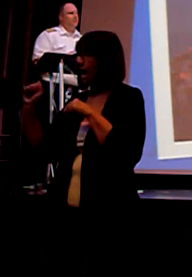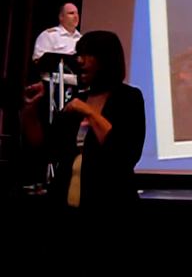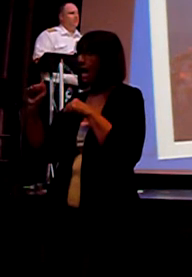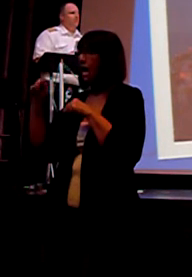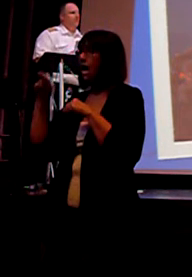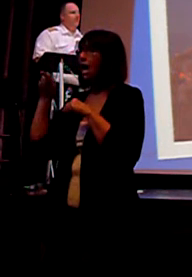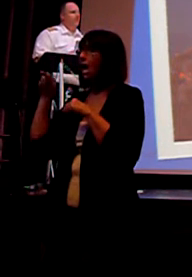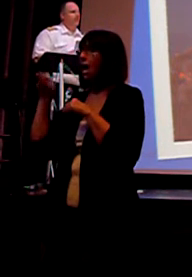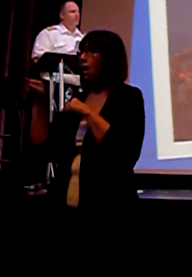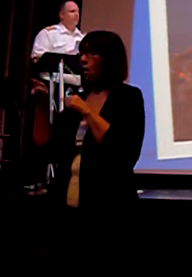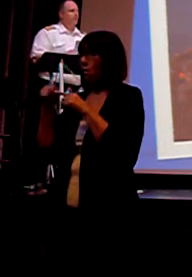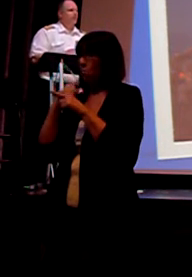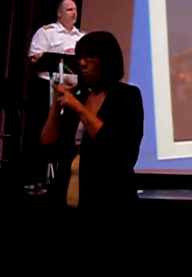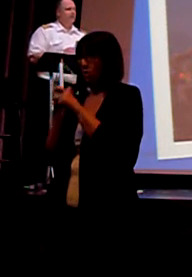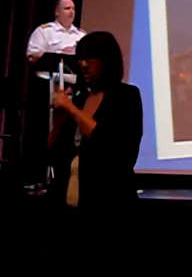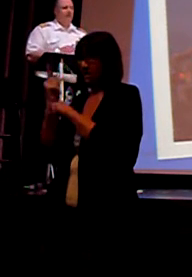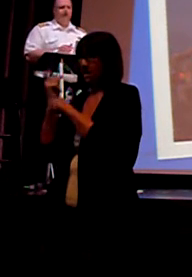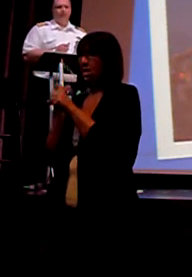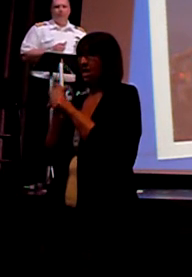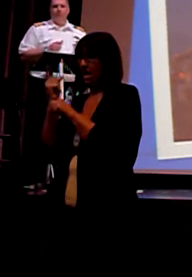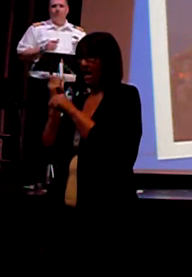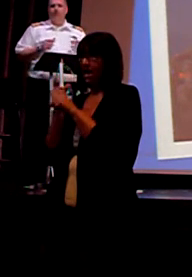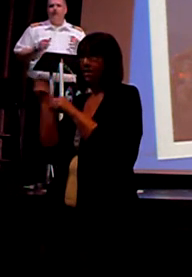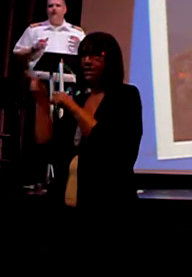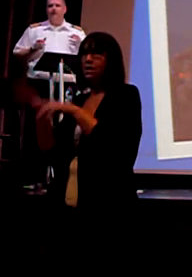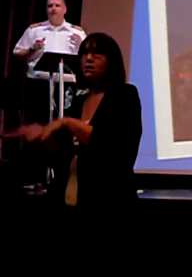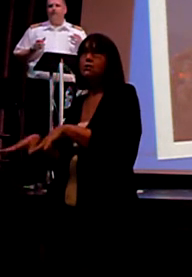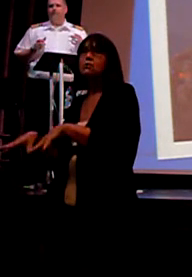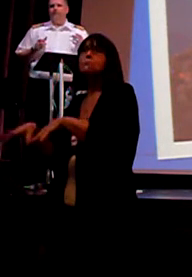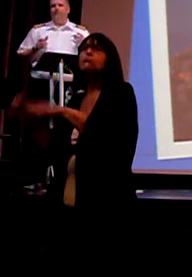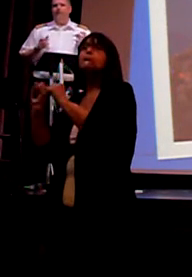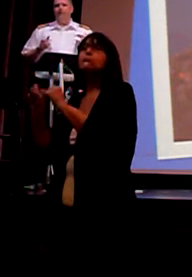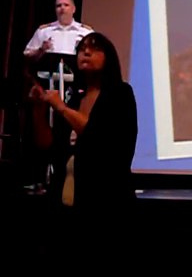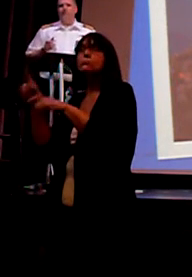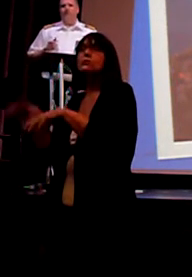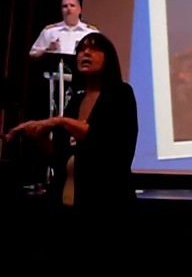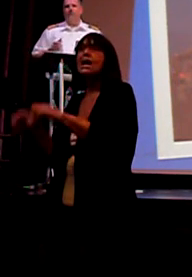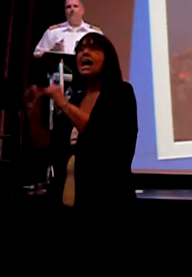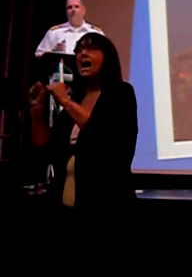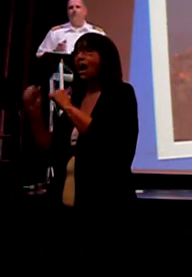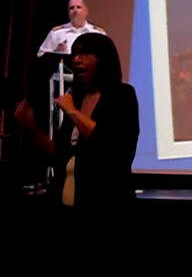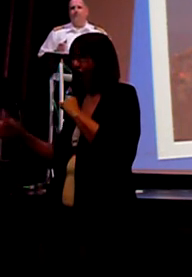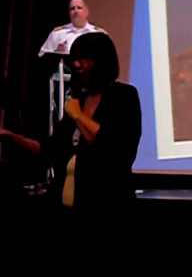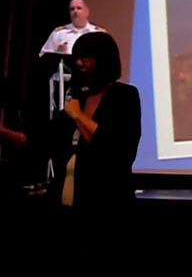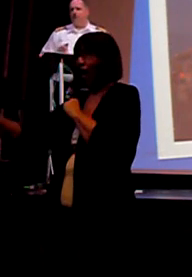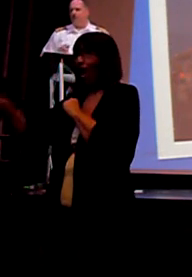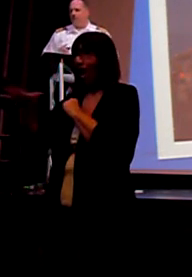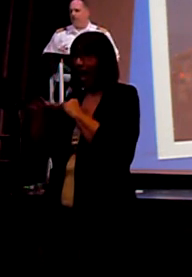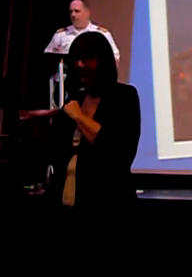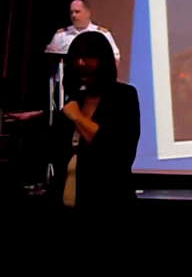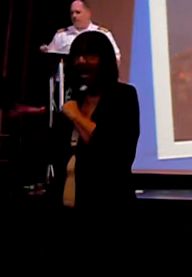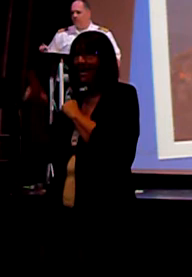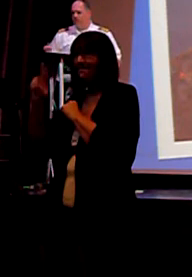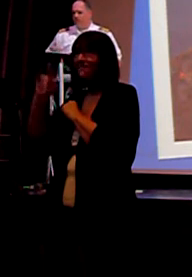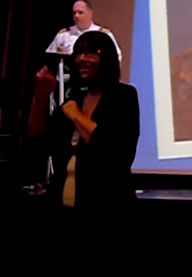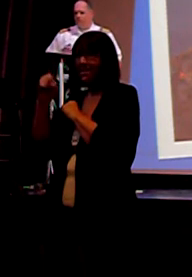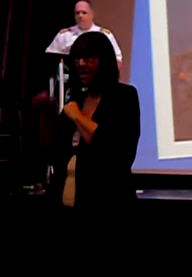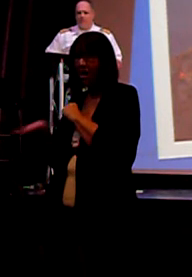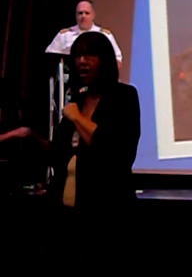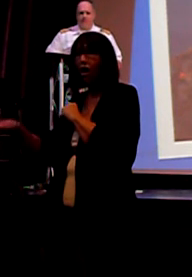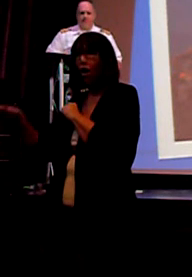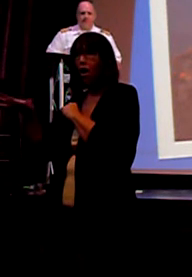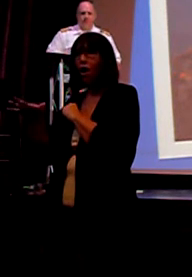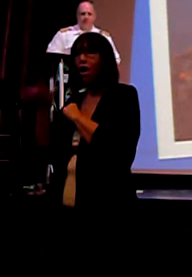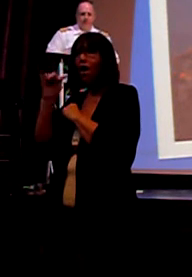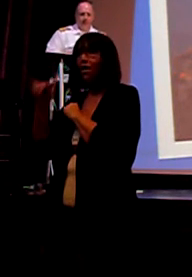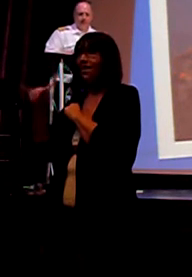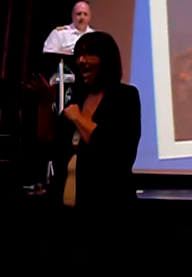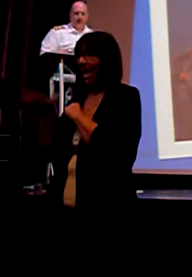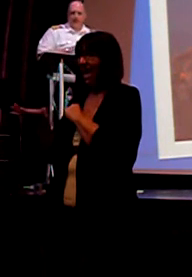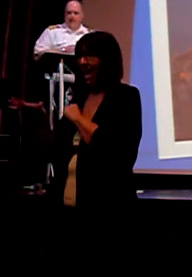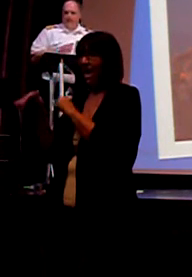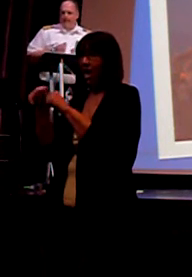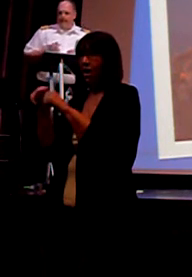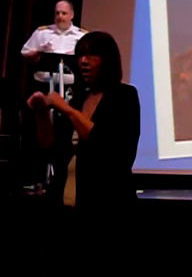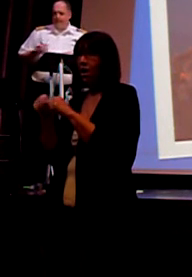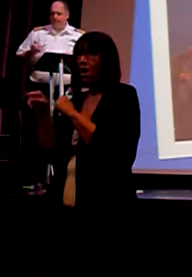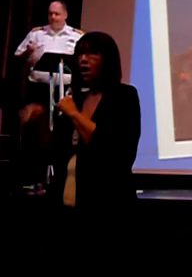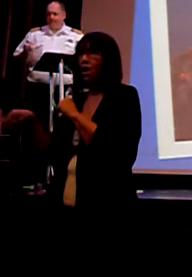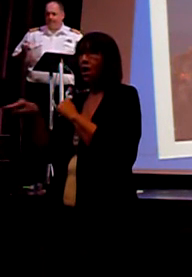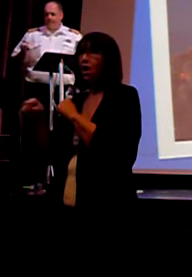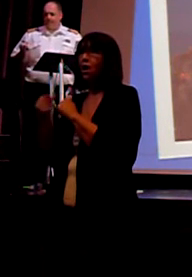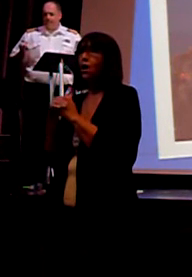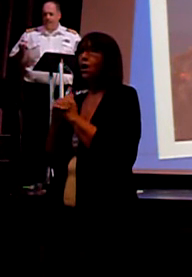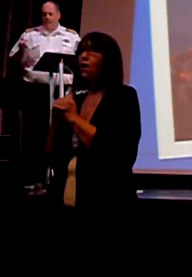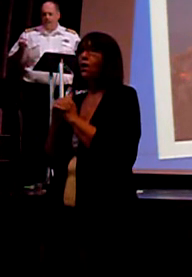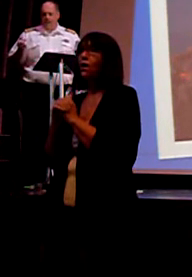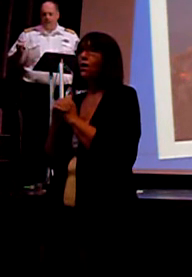once a year, the whole village of Porto Venere, and of course this